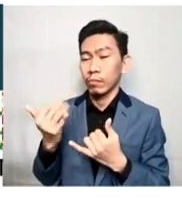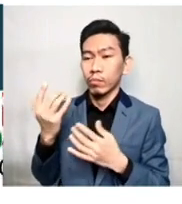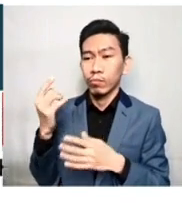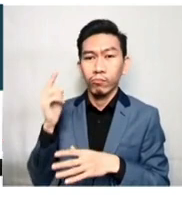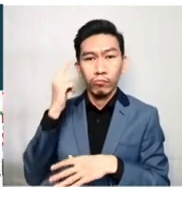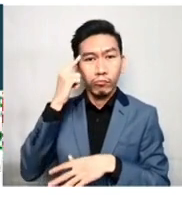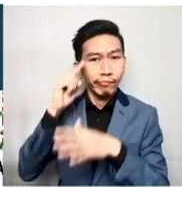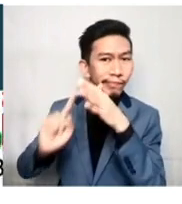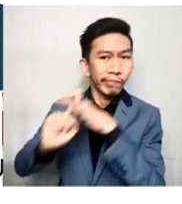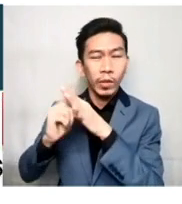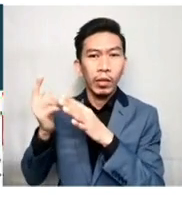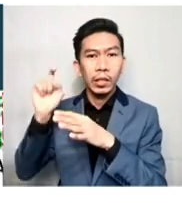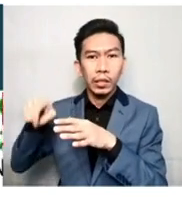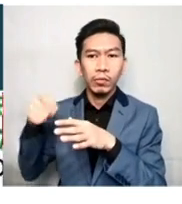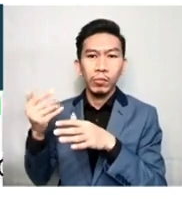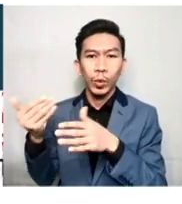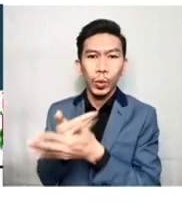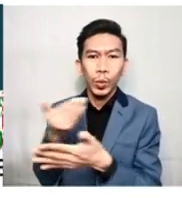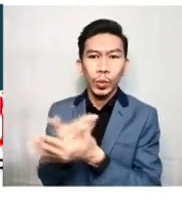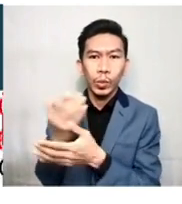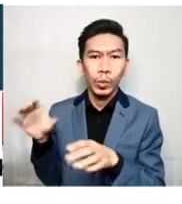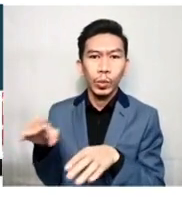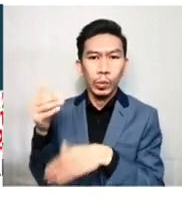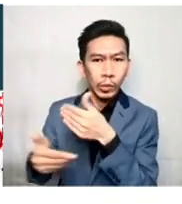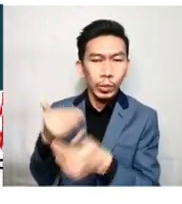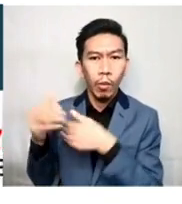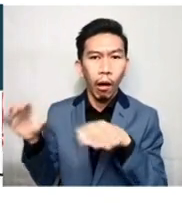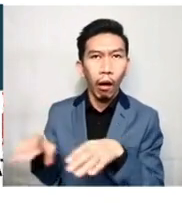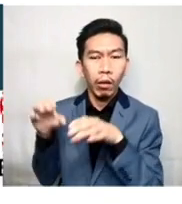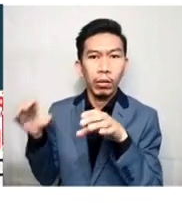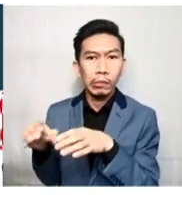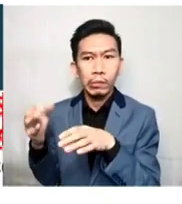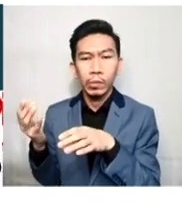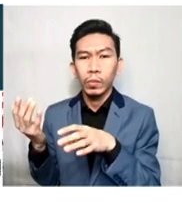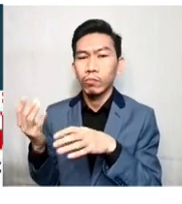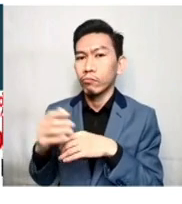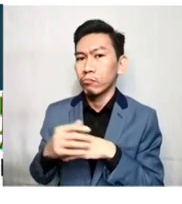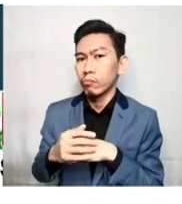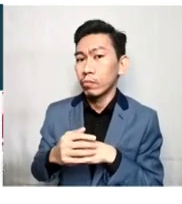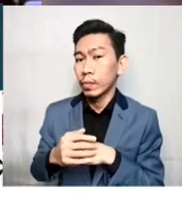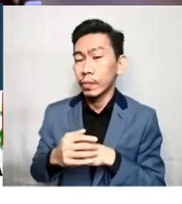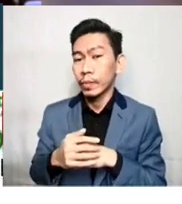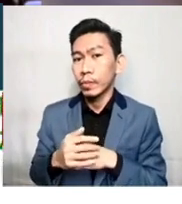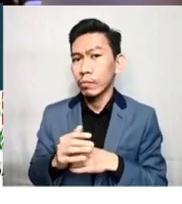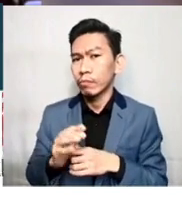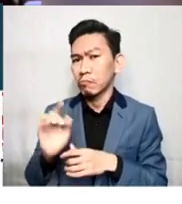efforts to tinker with the Constitution once again. What are your thoughts regarding that, Cristina?